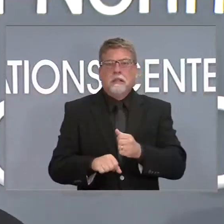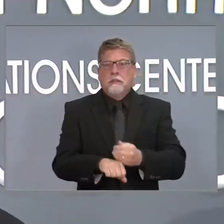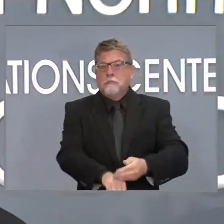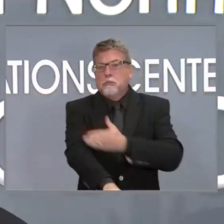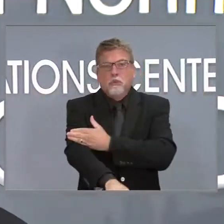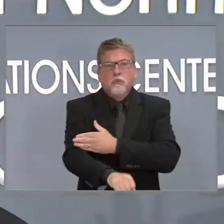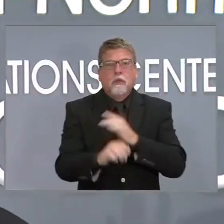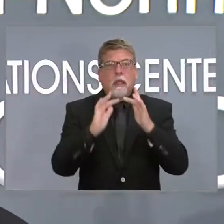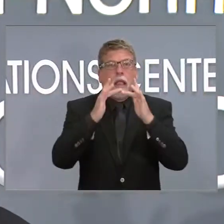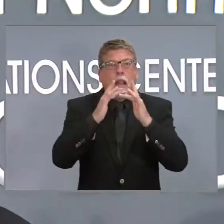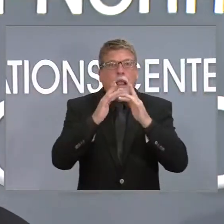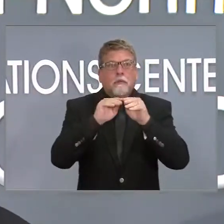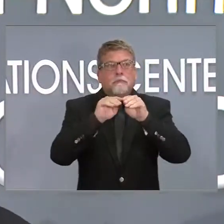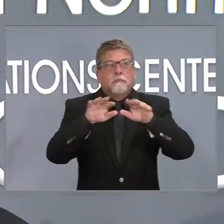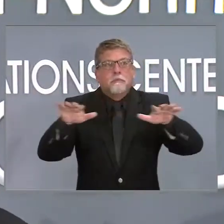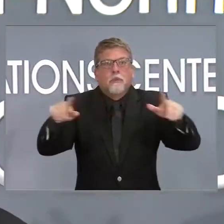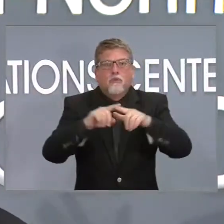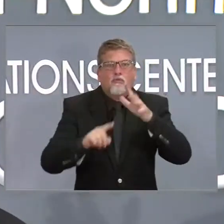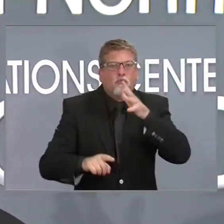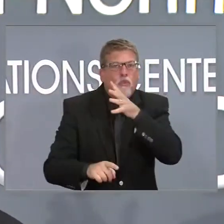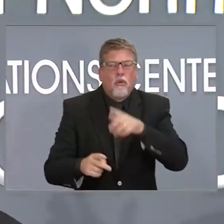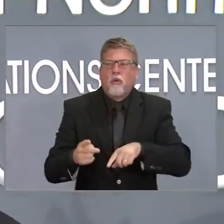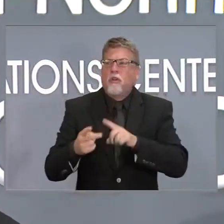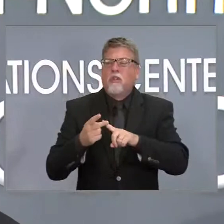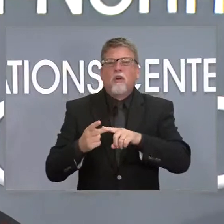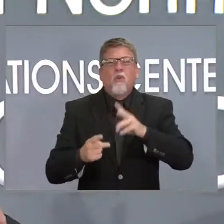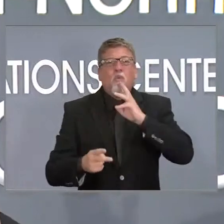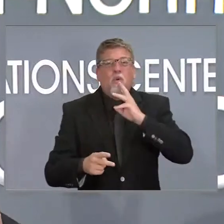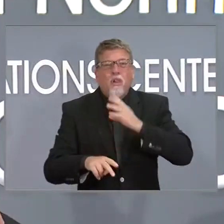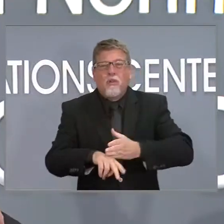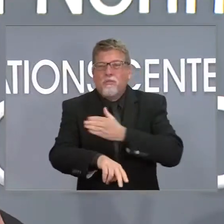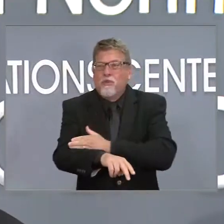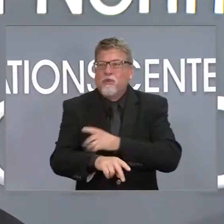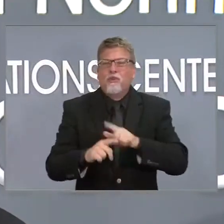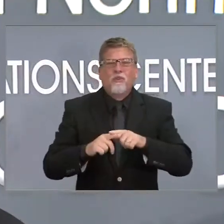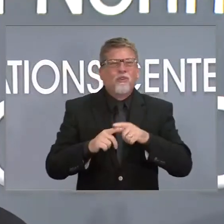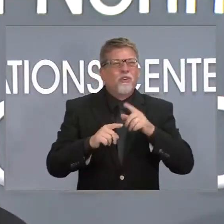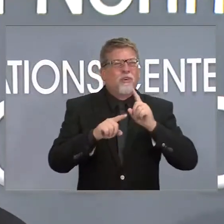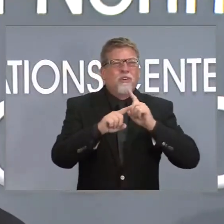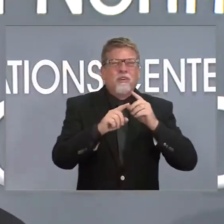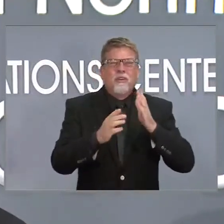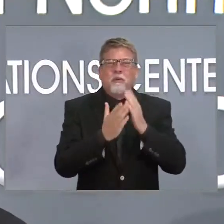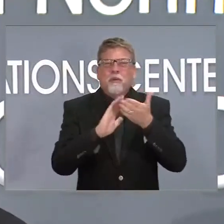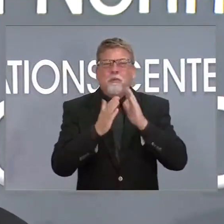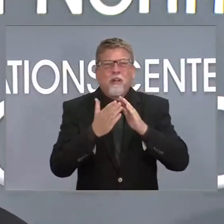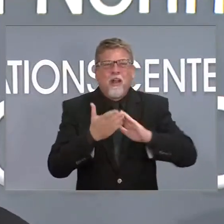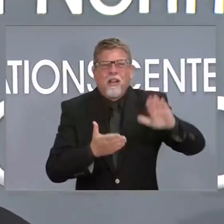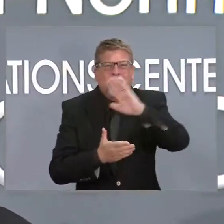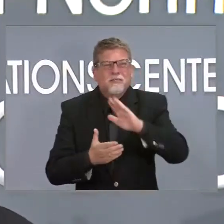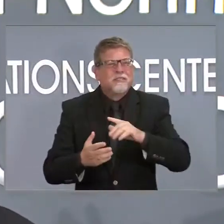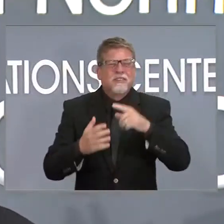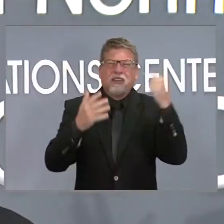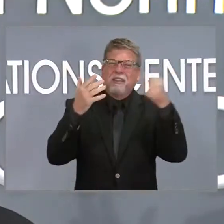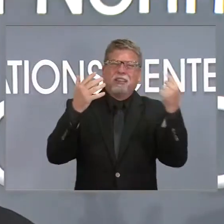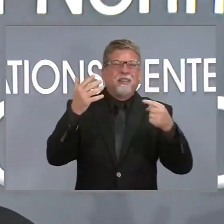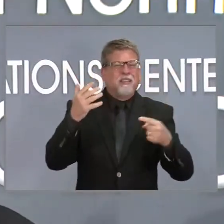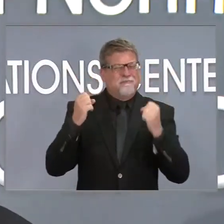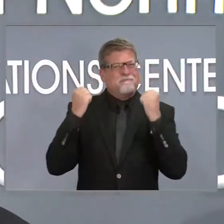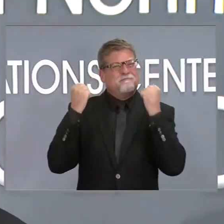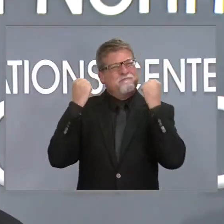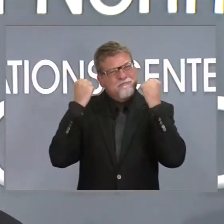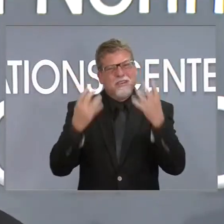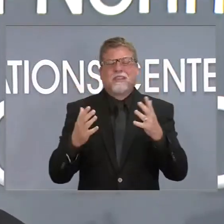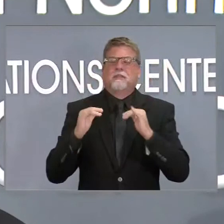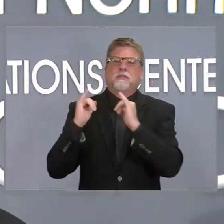there in all of these capital projects for our universities and community colleges, and I could just go on of